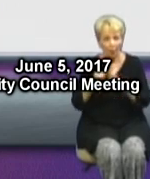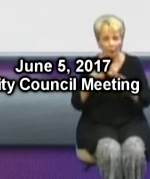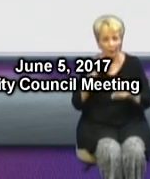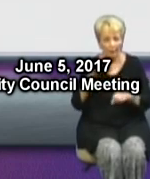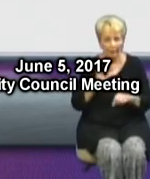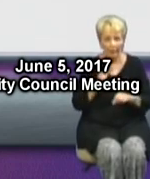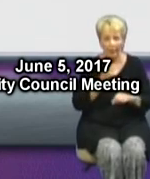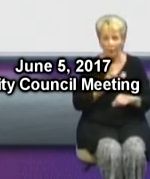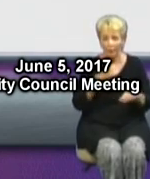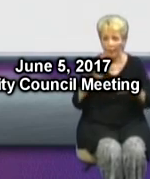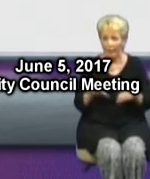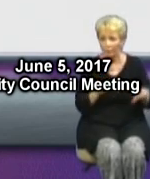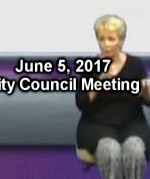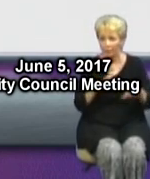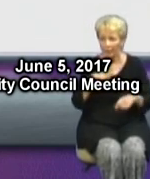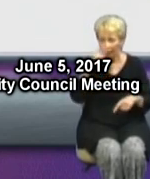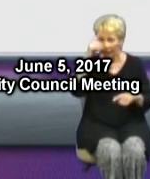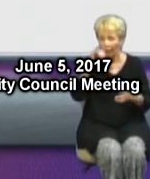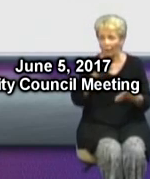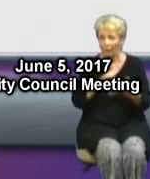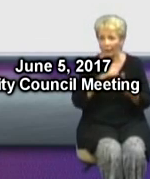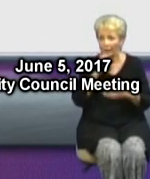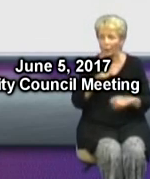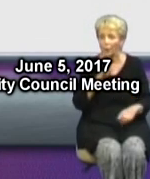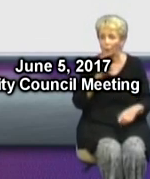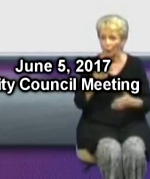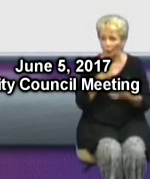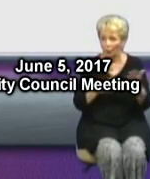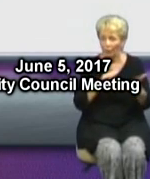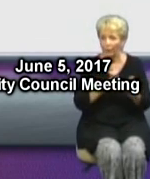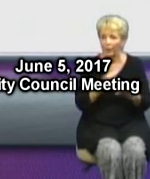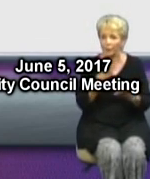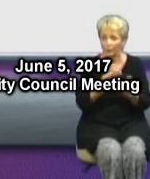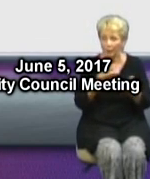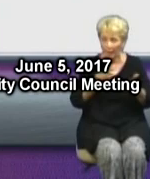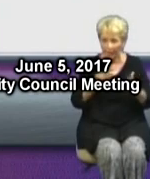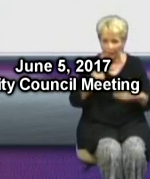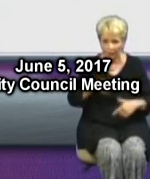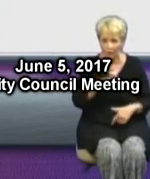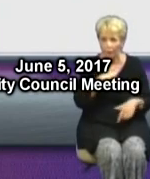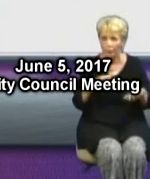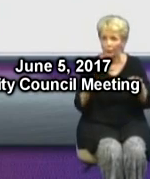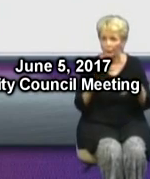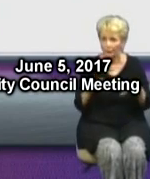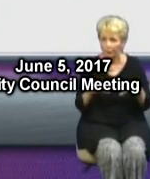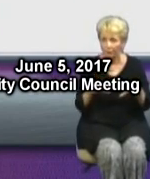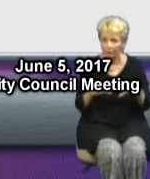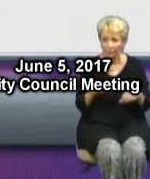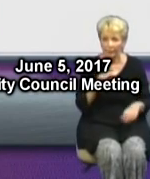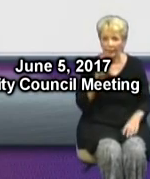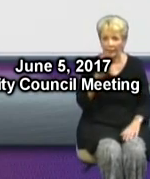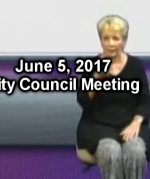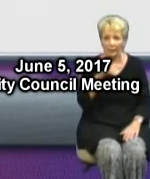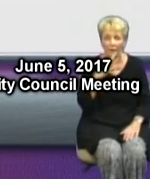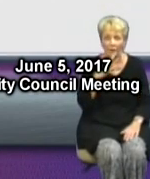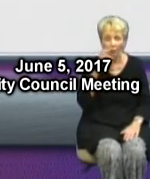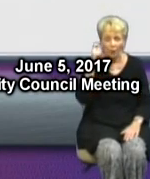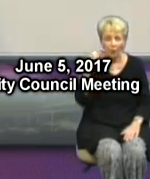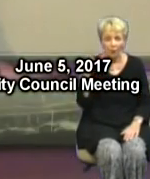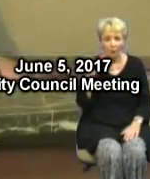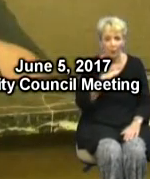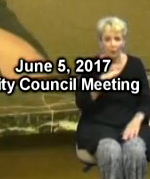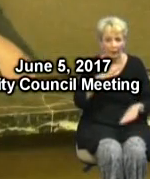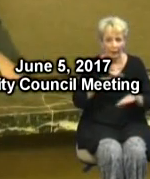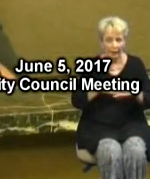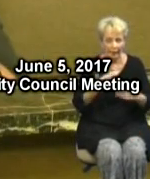our actions. And I think that is really what this budget allows us to do. Scott talked earlier that we're at a